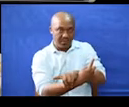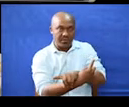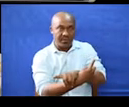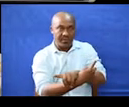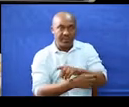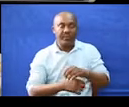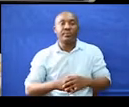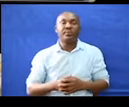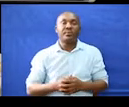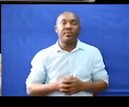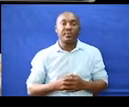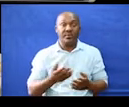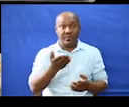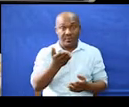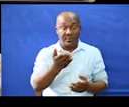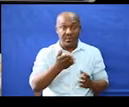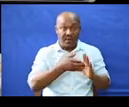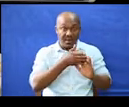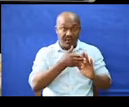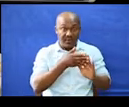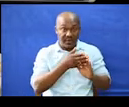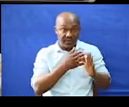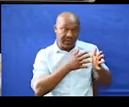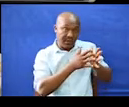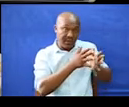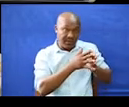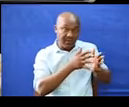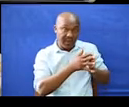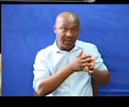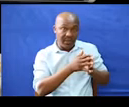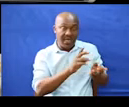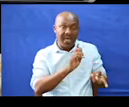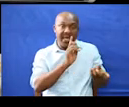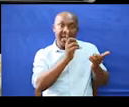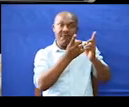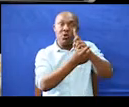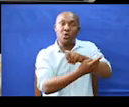evolution. Now, let me first define to you the word evolution.